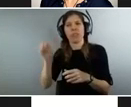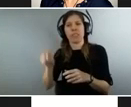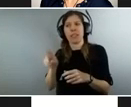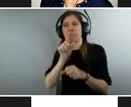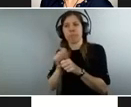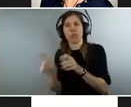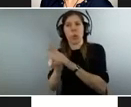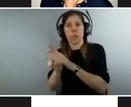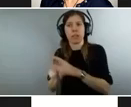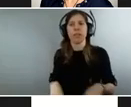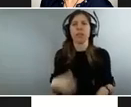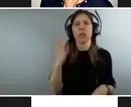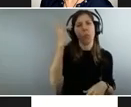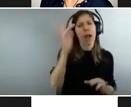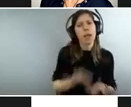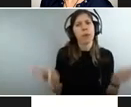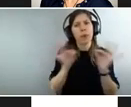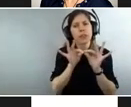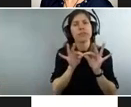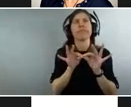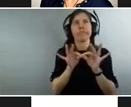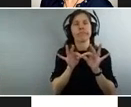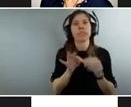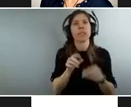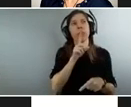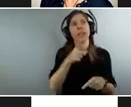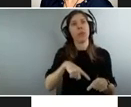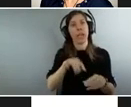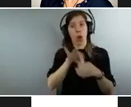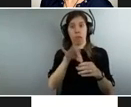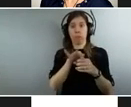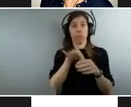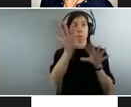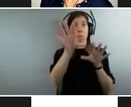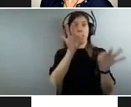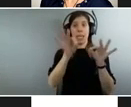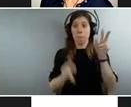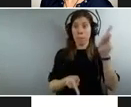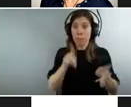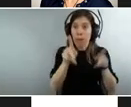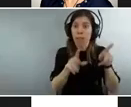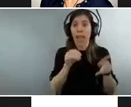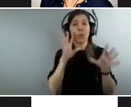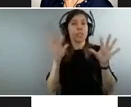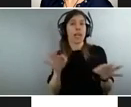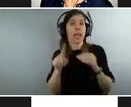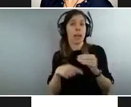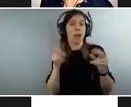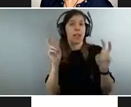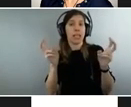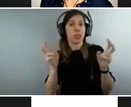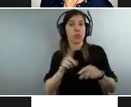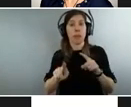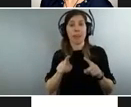Because really we're electing people and we are making decisions on issues by only a